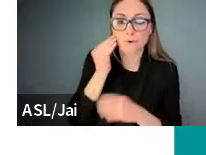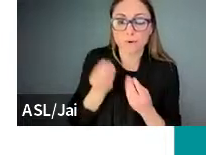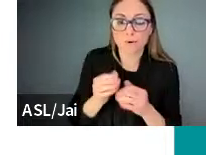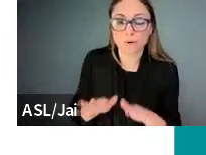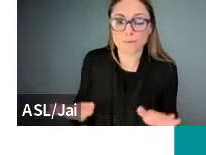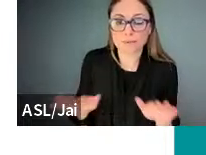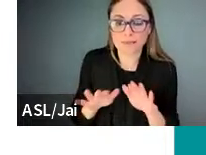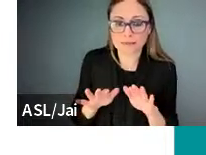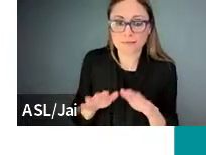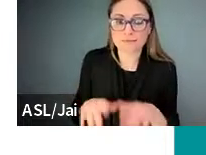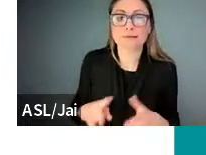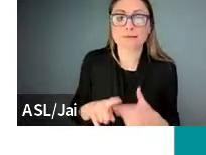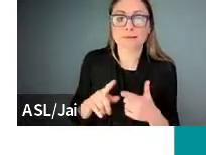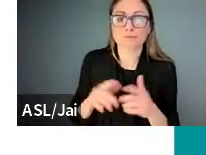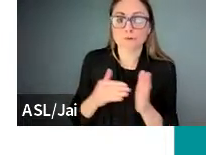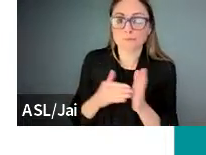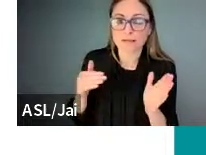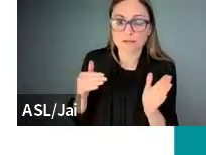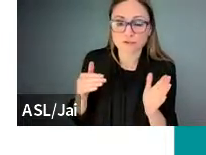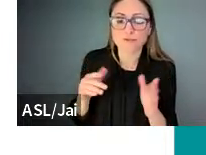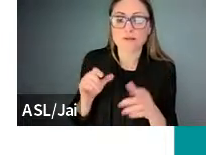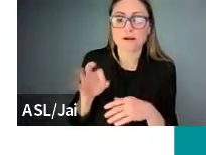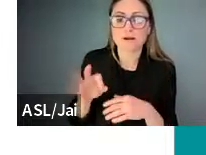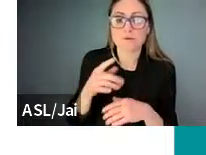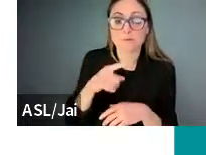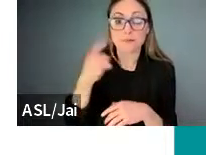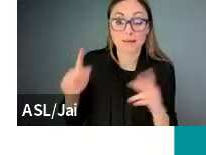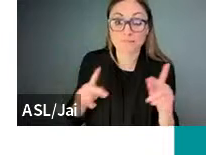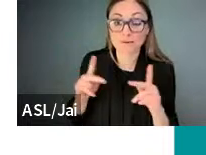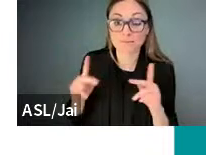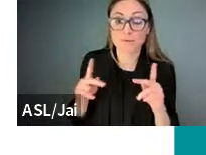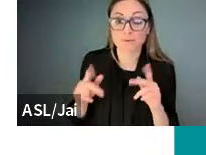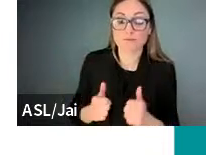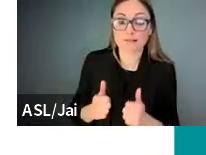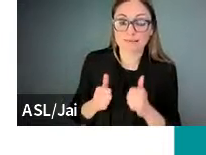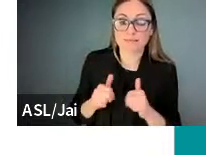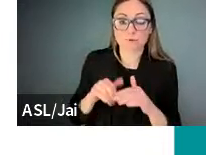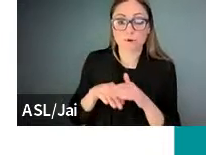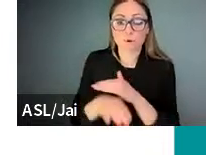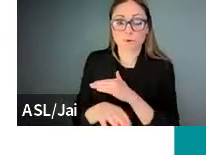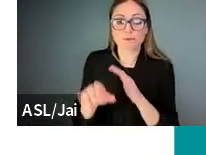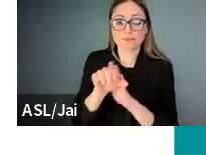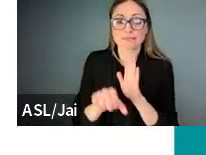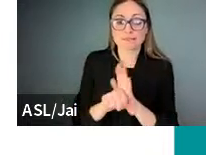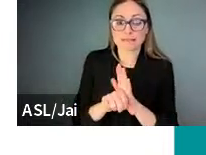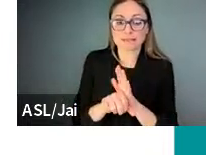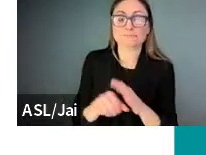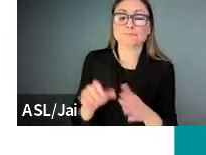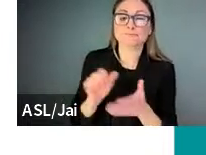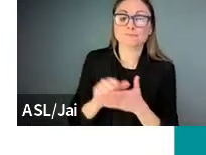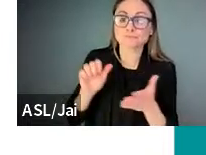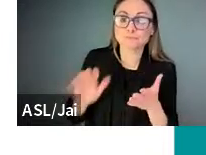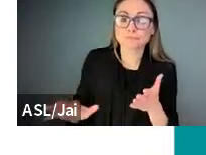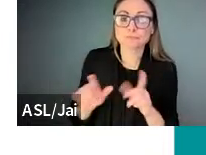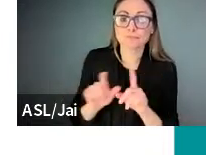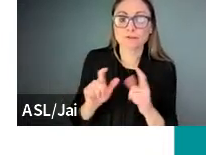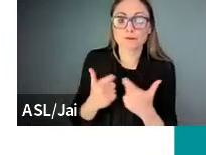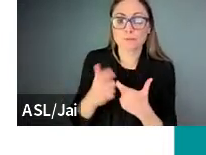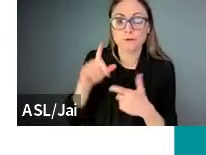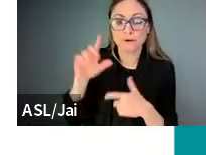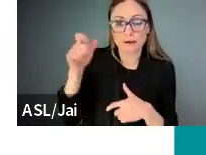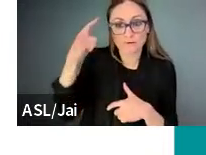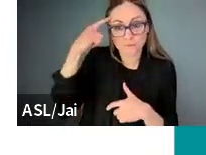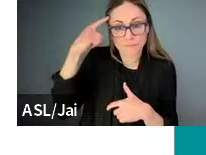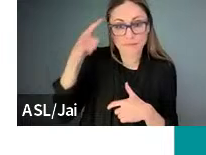prohibition of Black people from entering or residing in the state, termination of tribal governments, and exclusion of